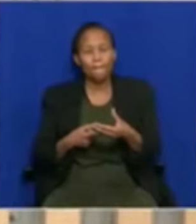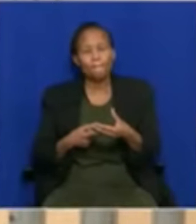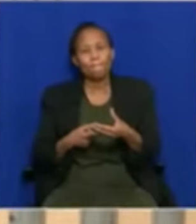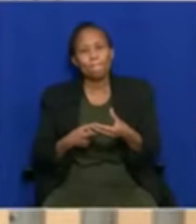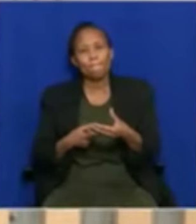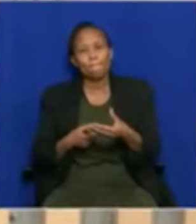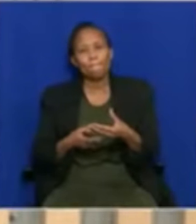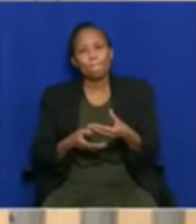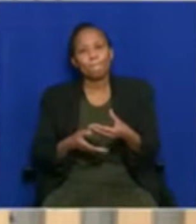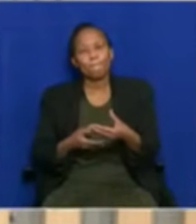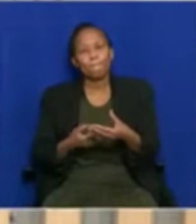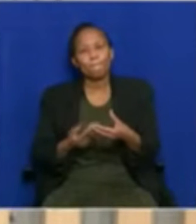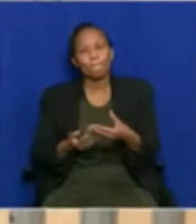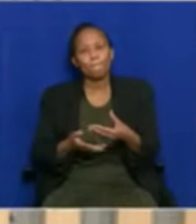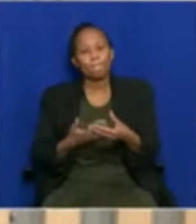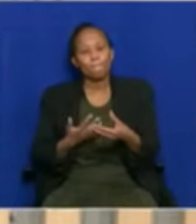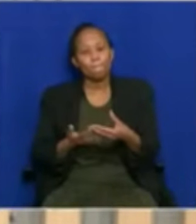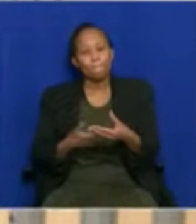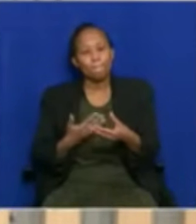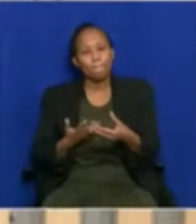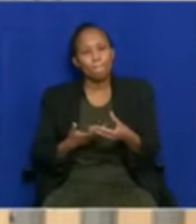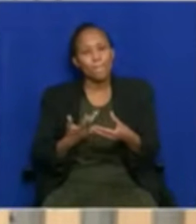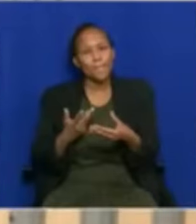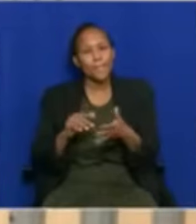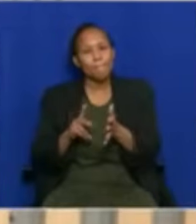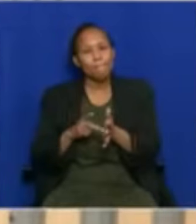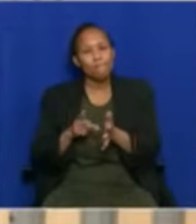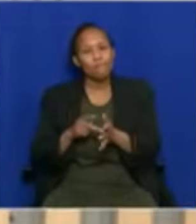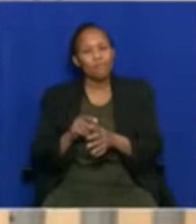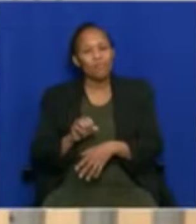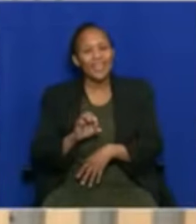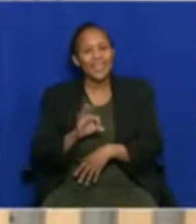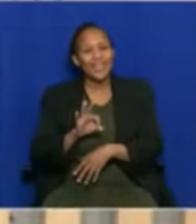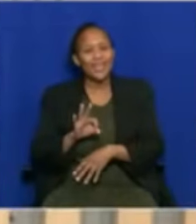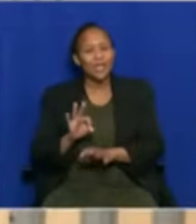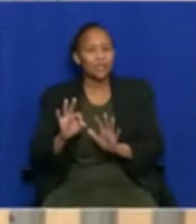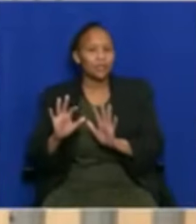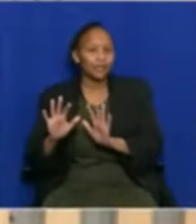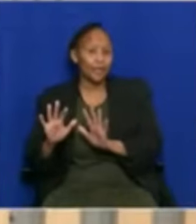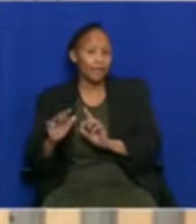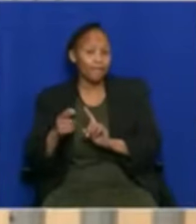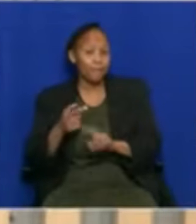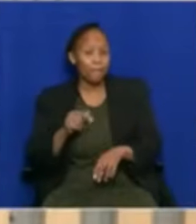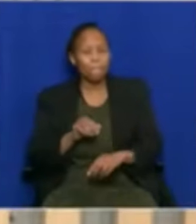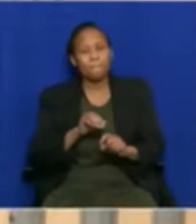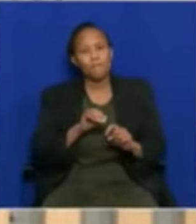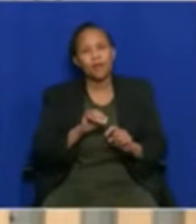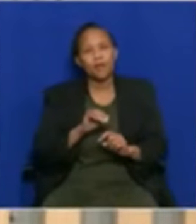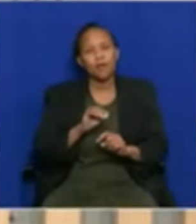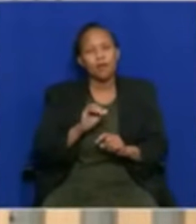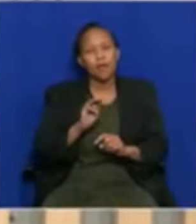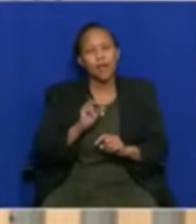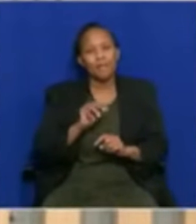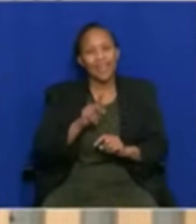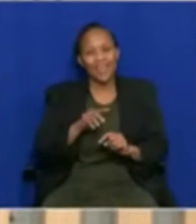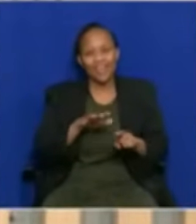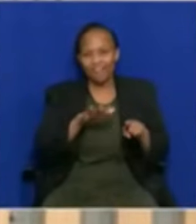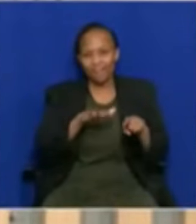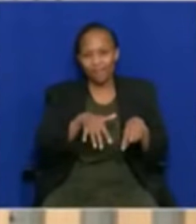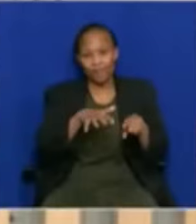it's page 310 of MK15. This document